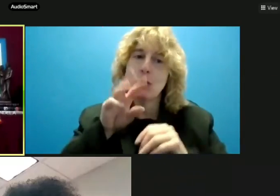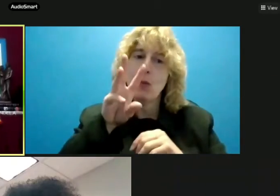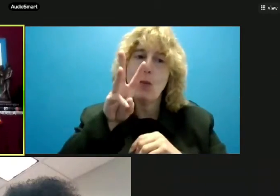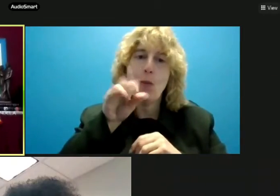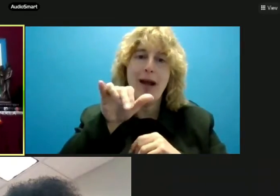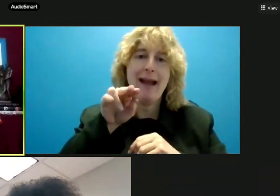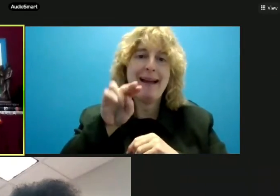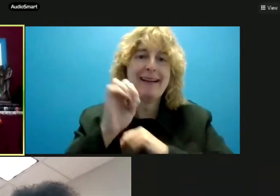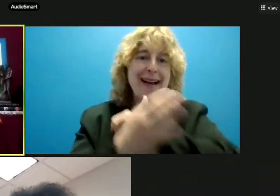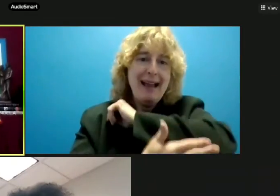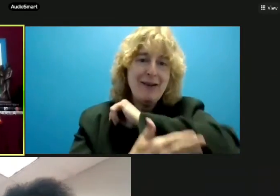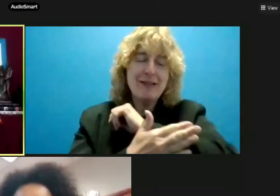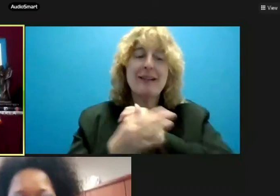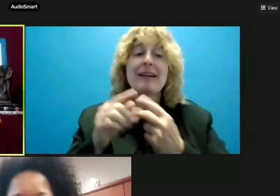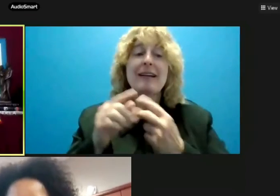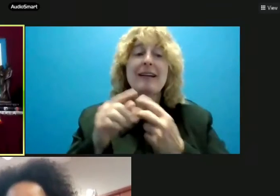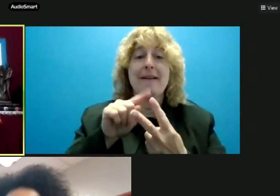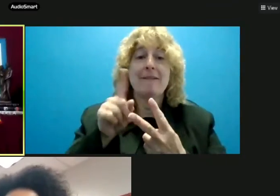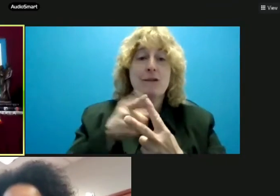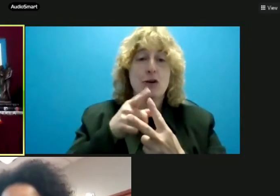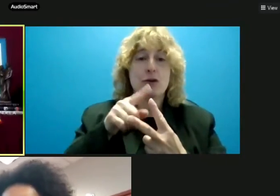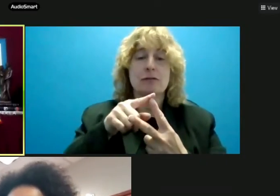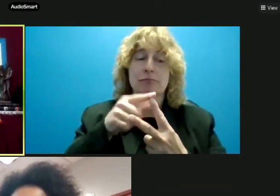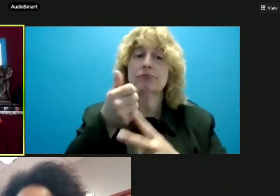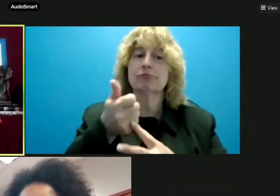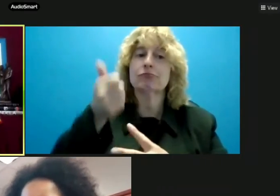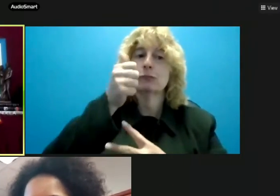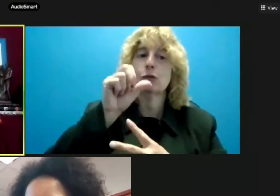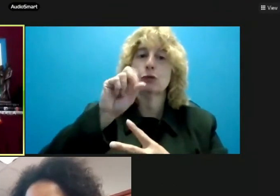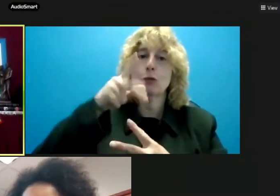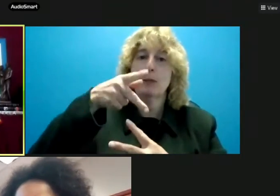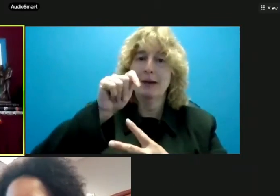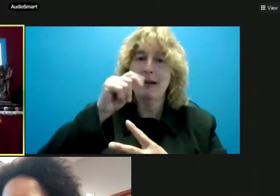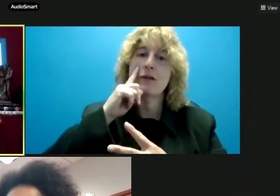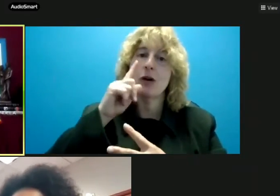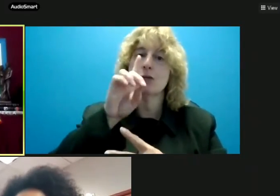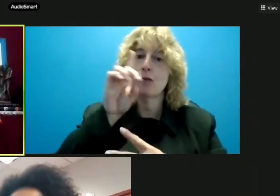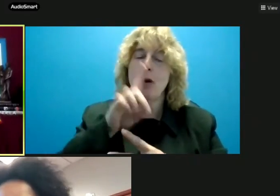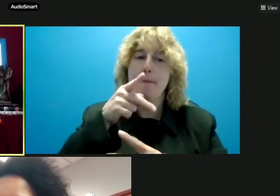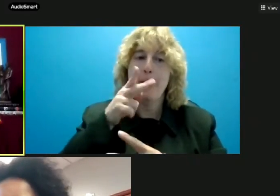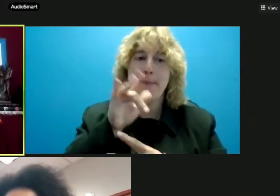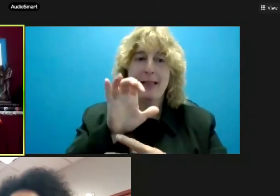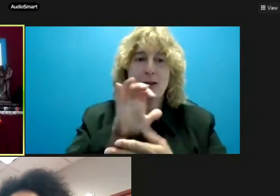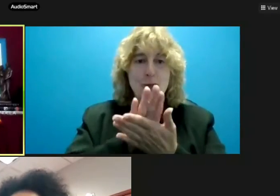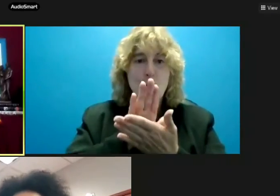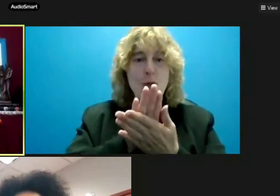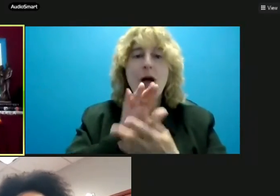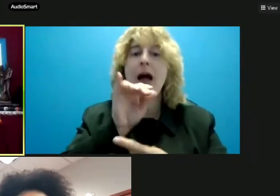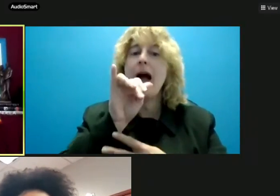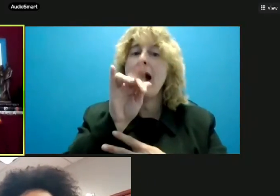is the Deputy Superintendent of the Detroit Public Schools Community District. Welcome, Ironetta.